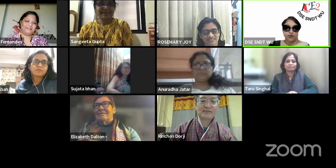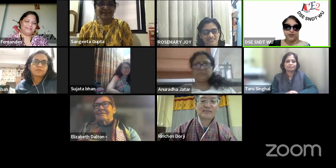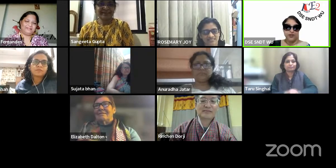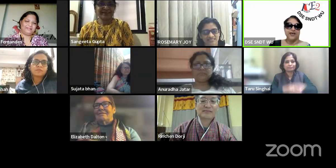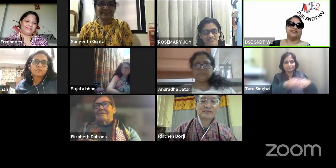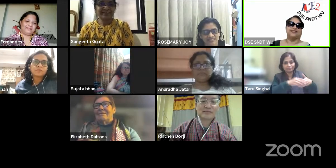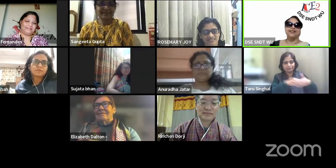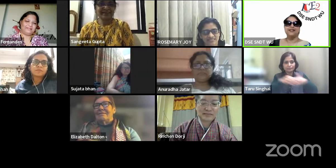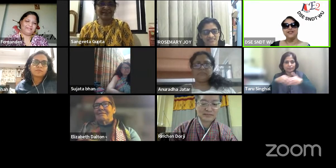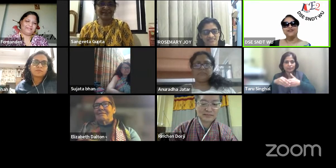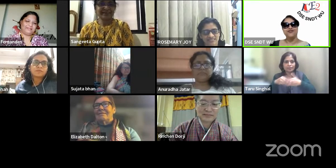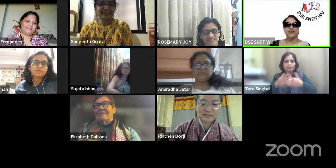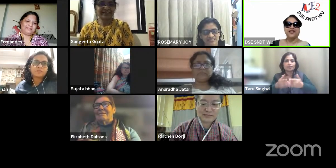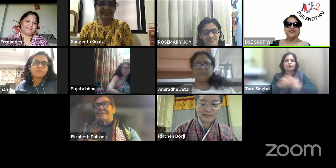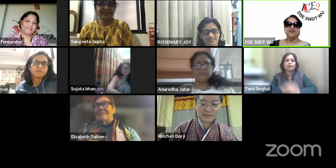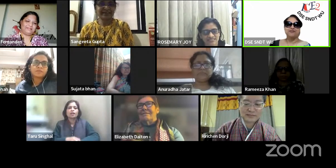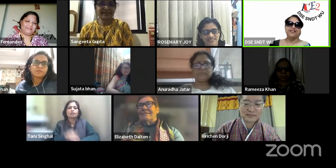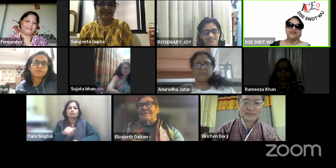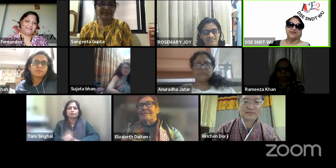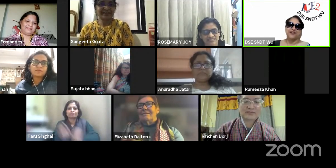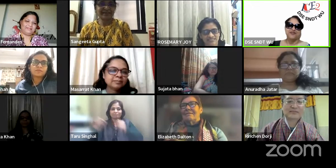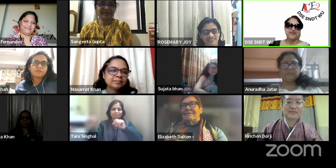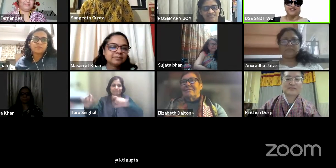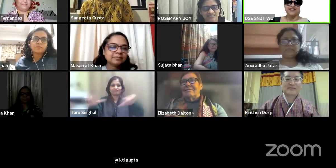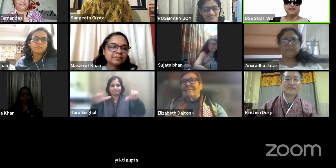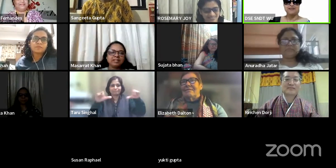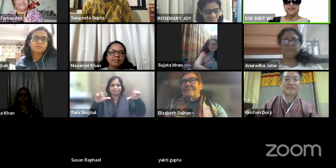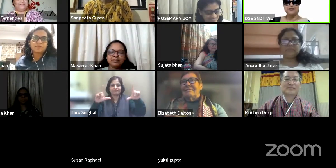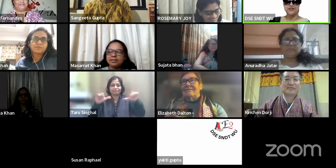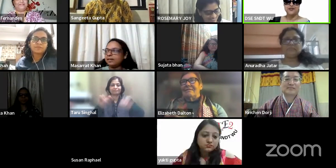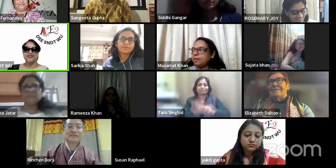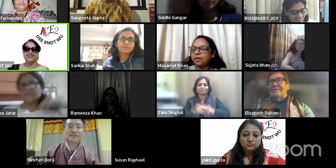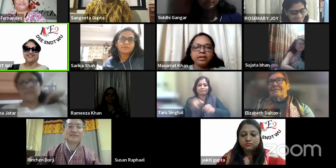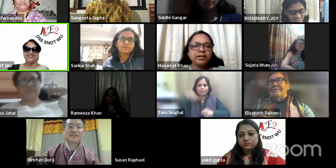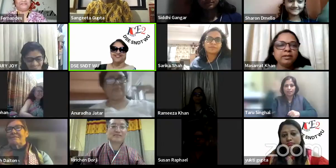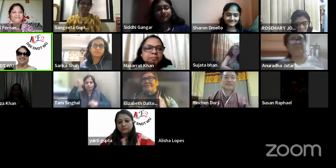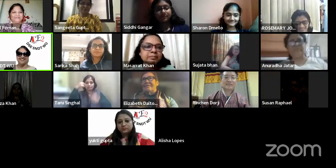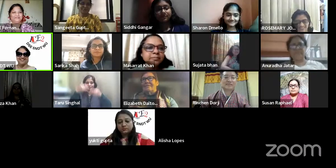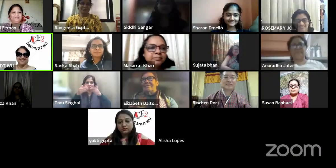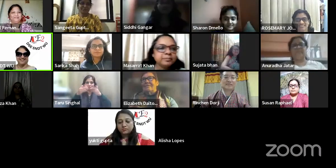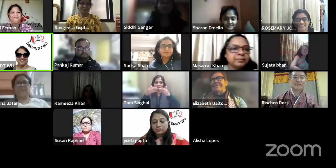Right, before we do that, the photographs, please. So everyone, camera switched on.